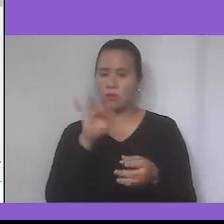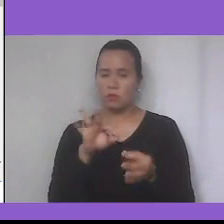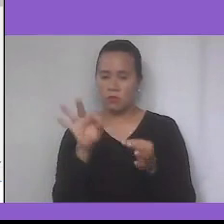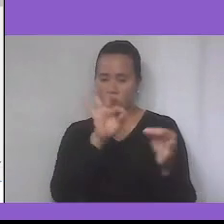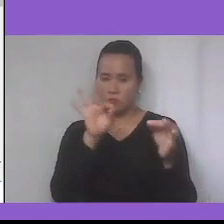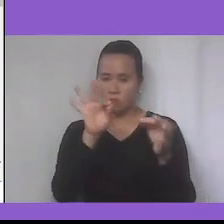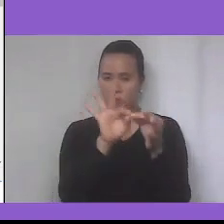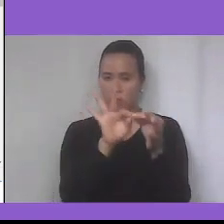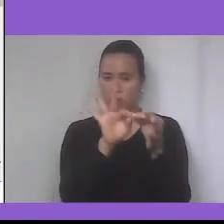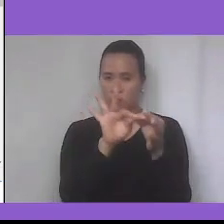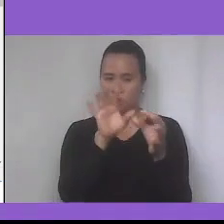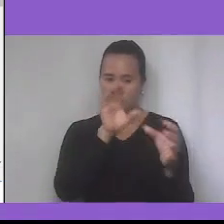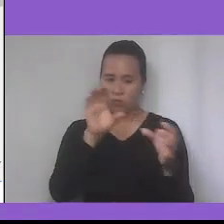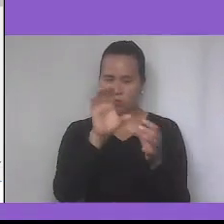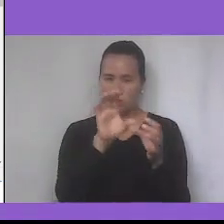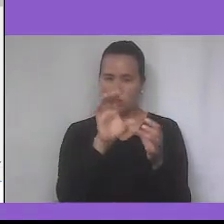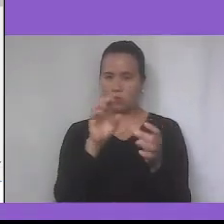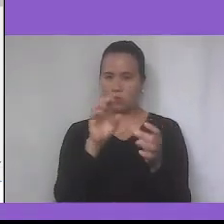conciseness,